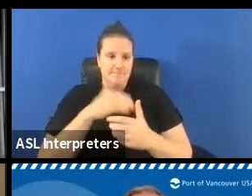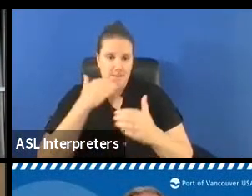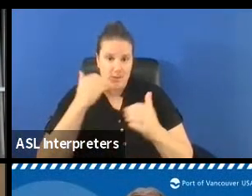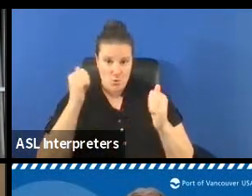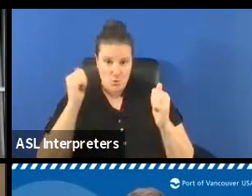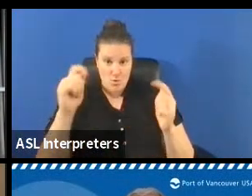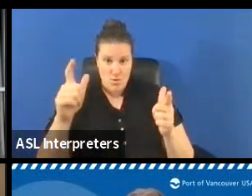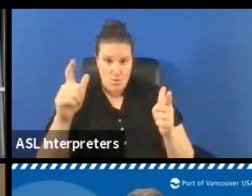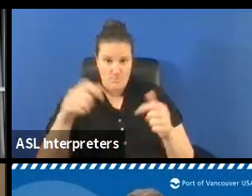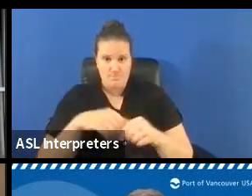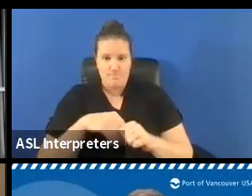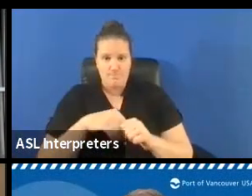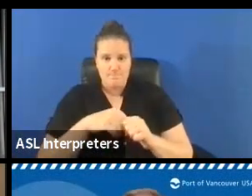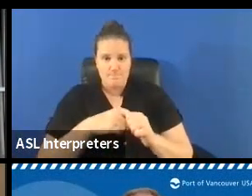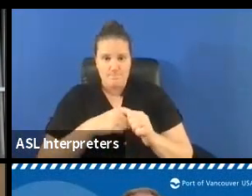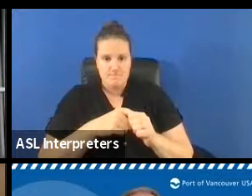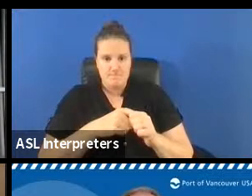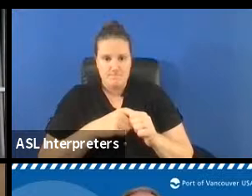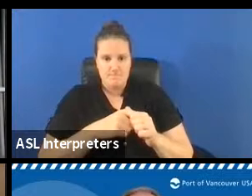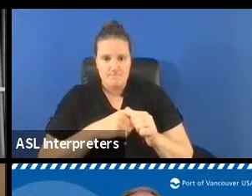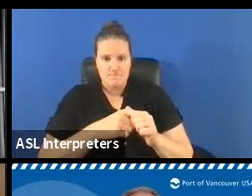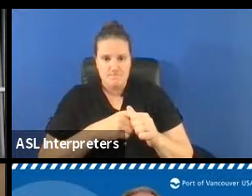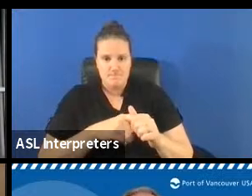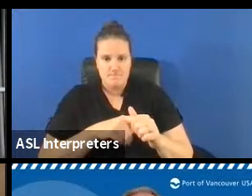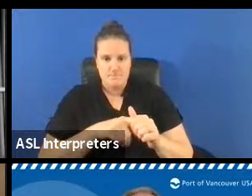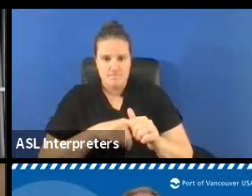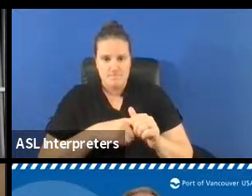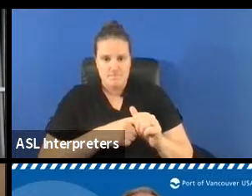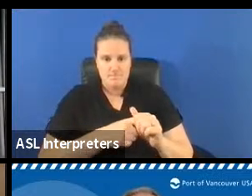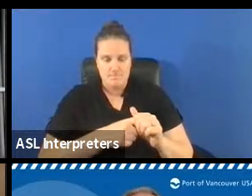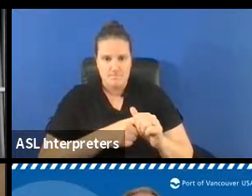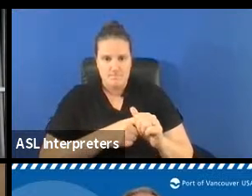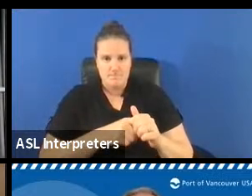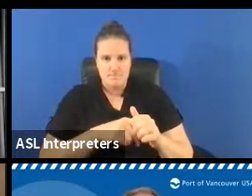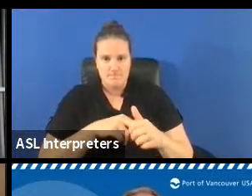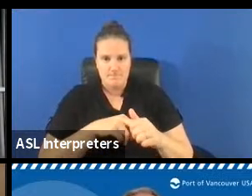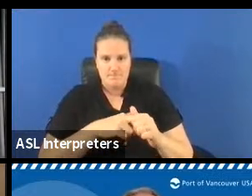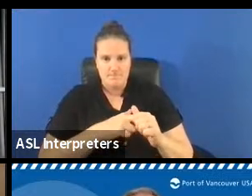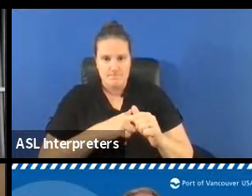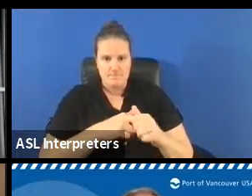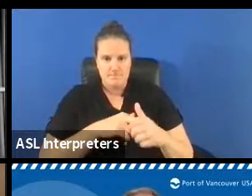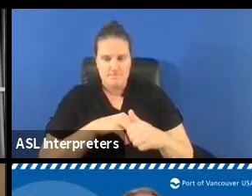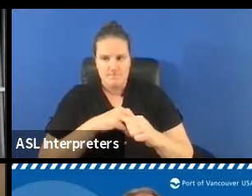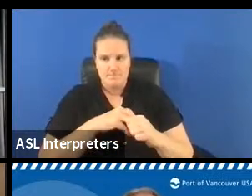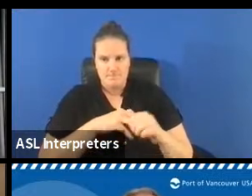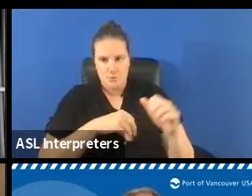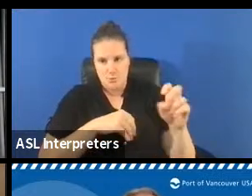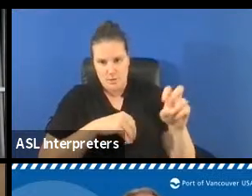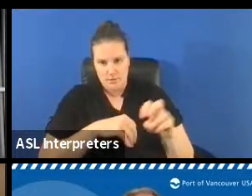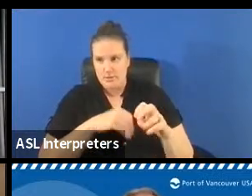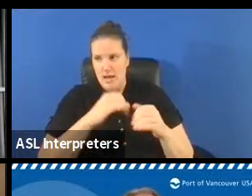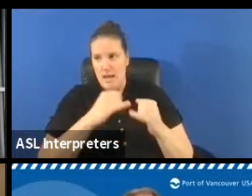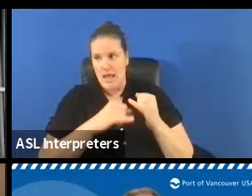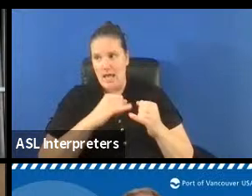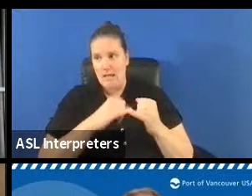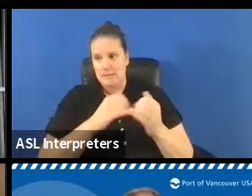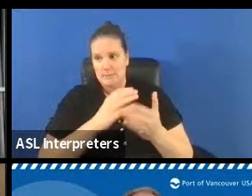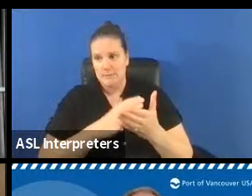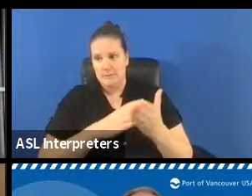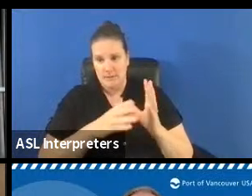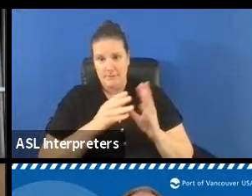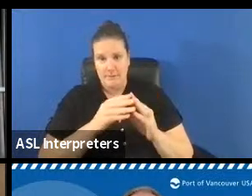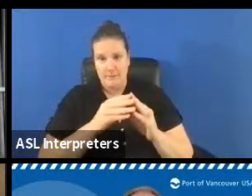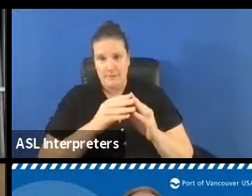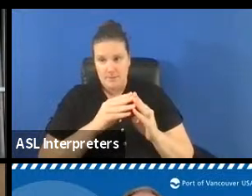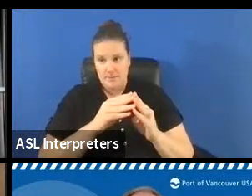all. Hang on one sec. I'm transitioning us back over for our last piece of the